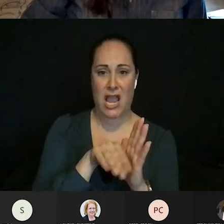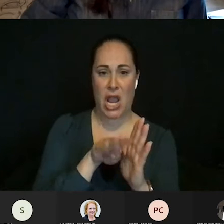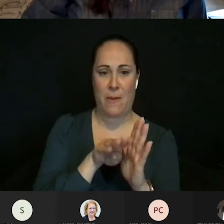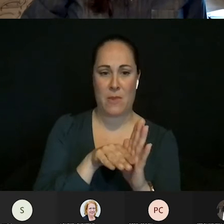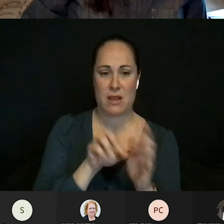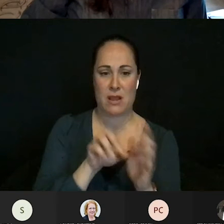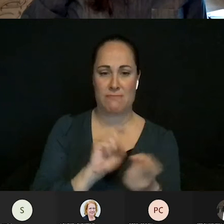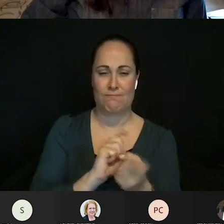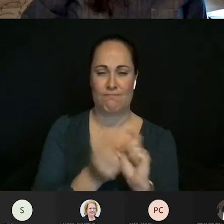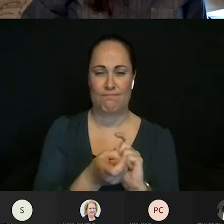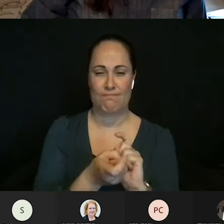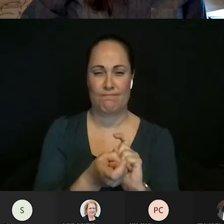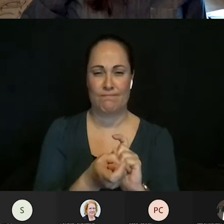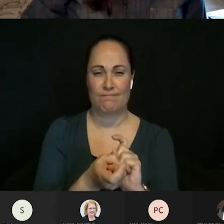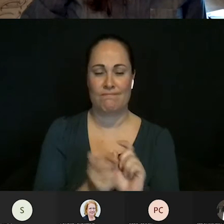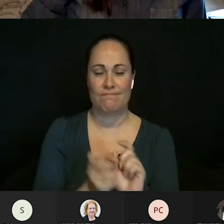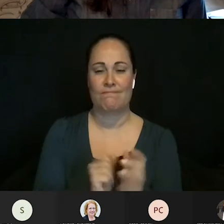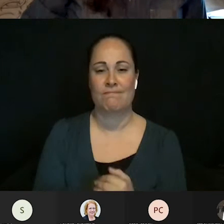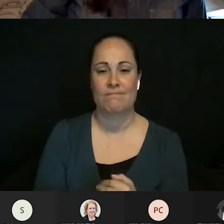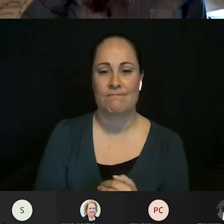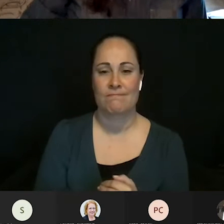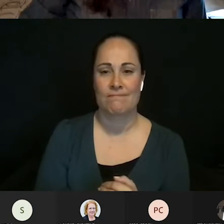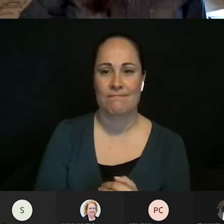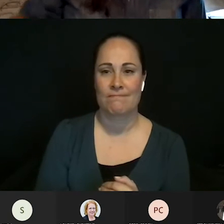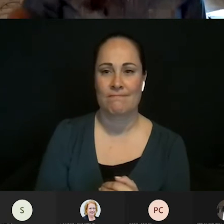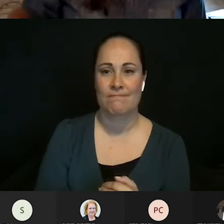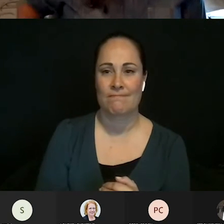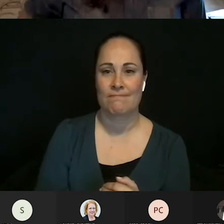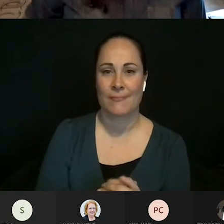Let's see if I can do that.